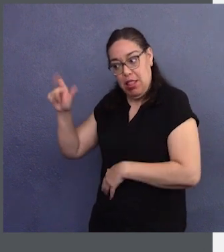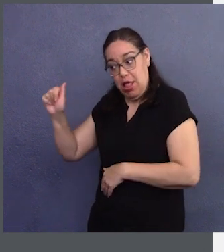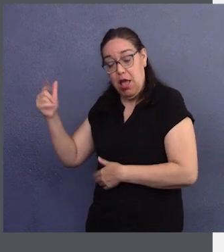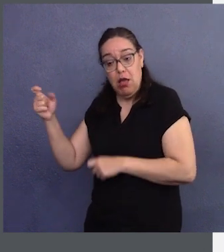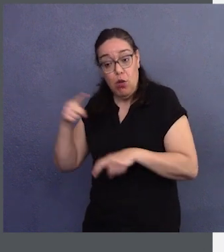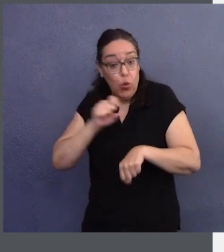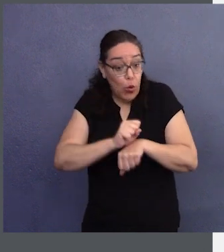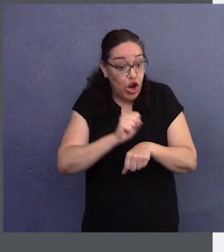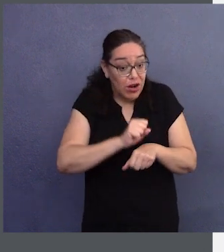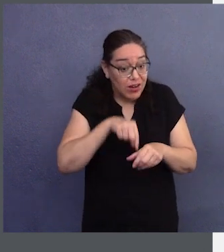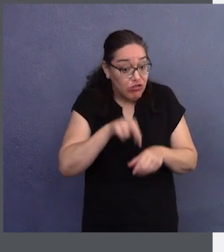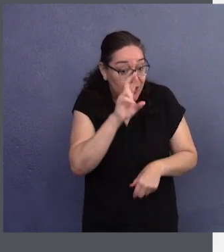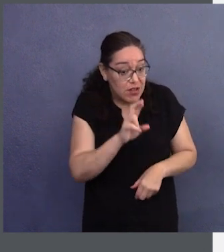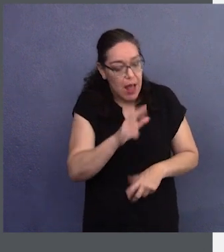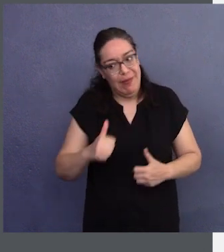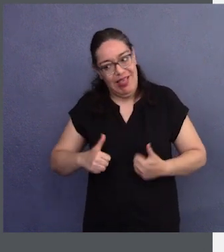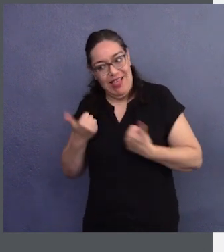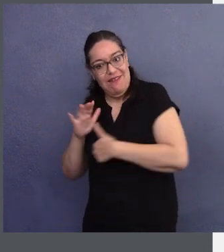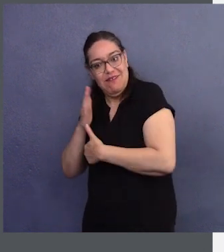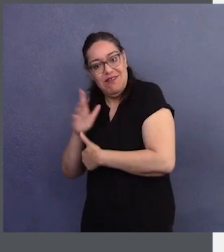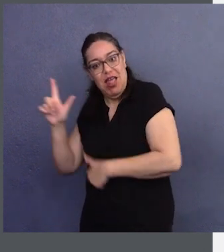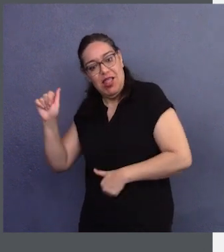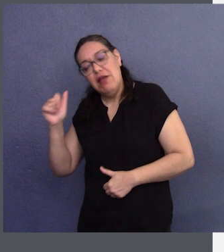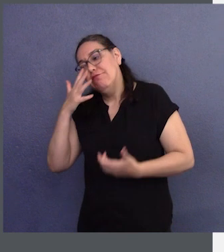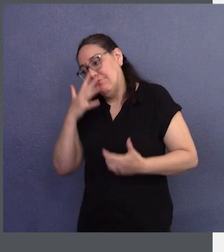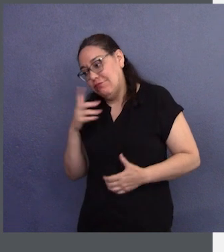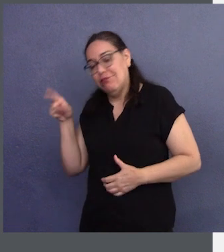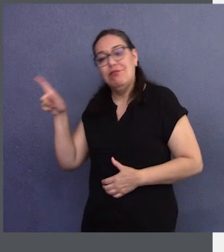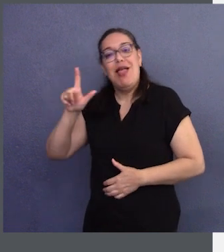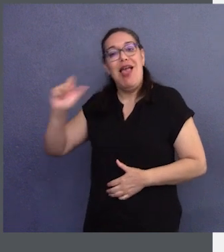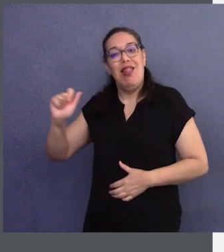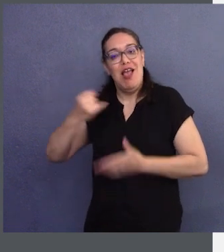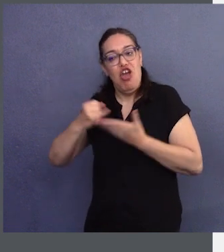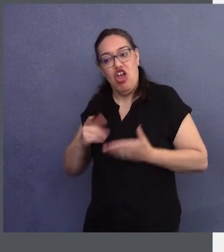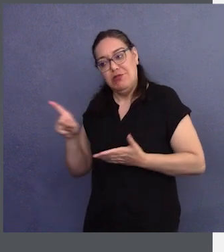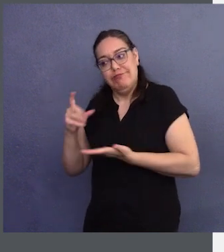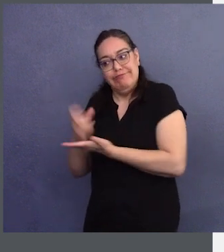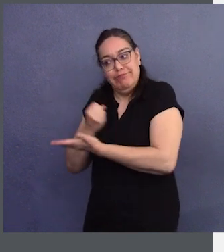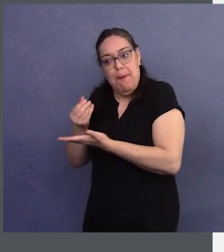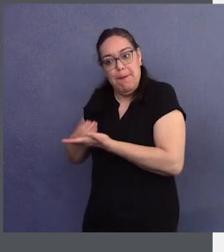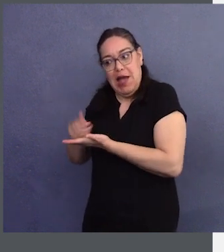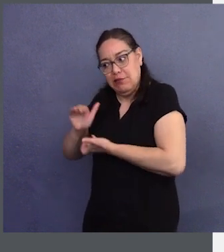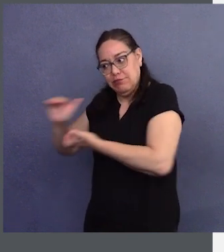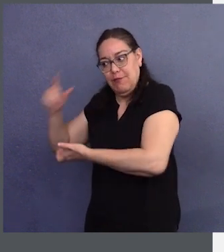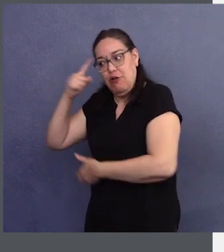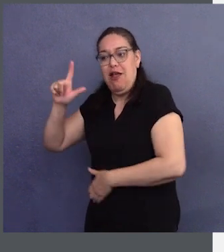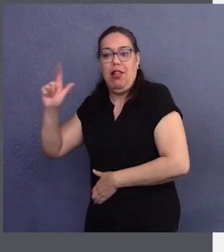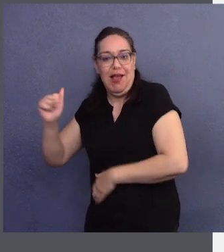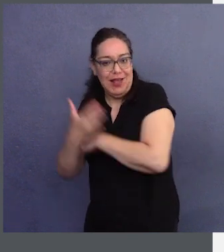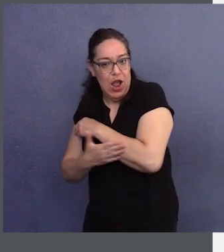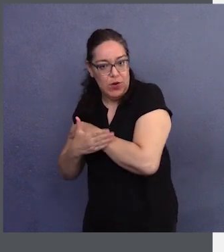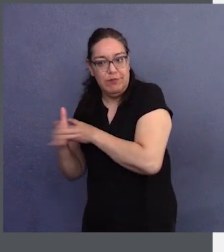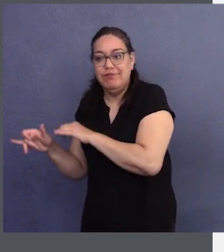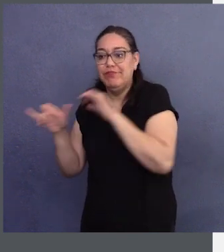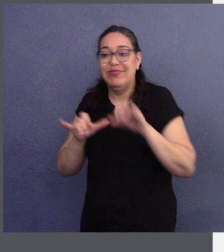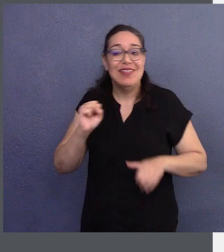Riverside, unfortunately, the LA artists need to take advantage of the monies that are in LA County. Same thing